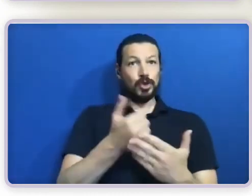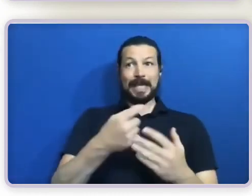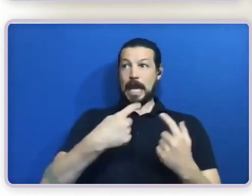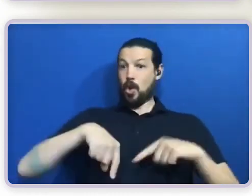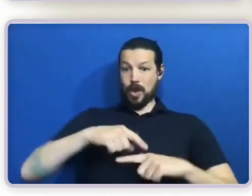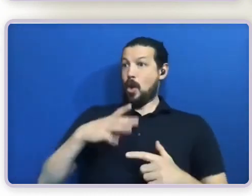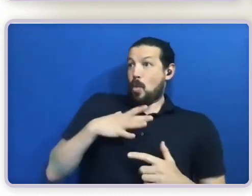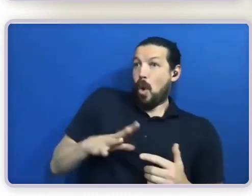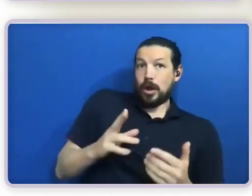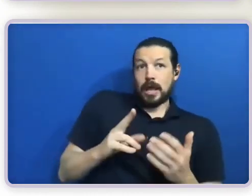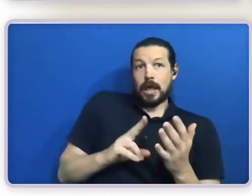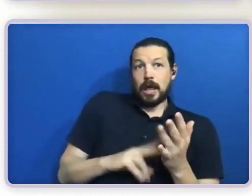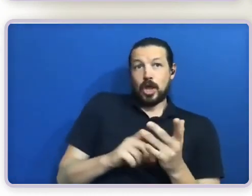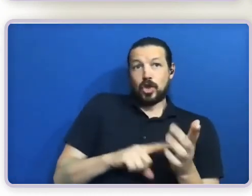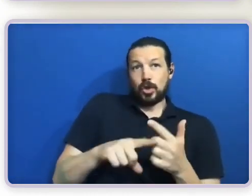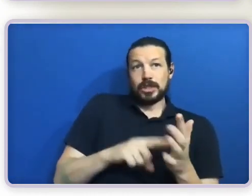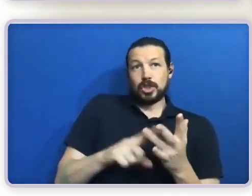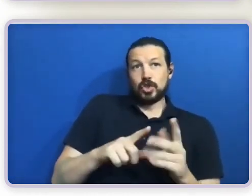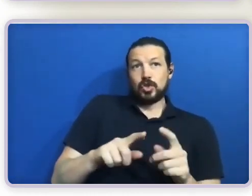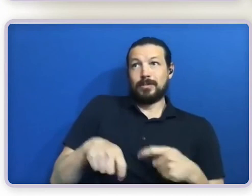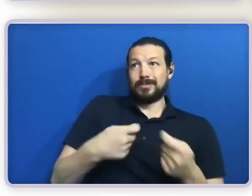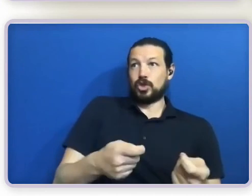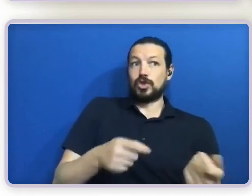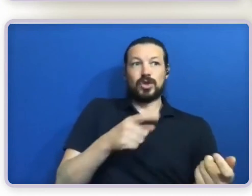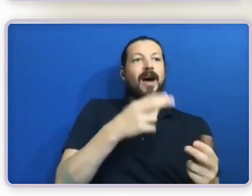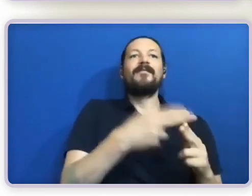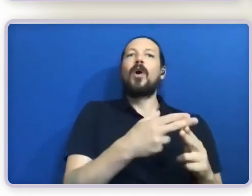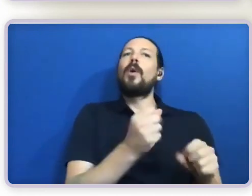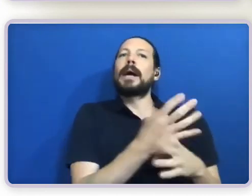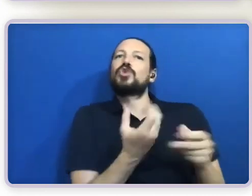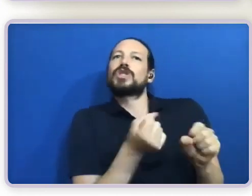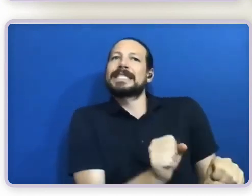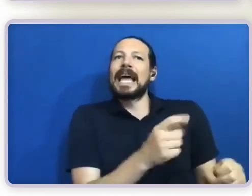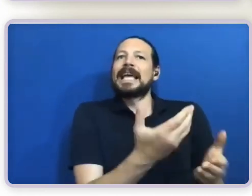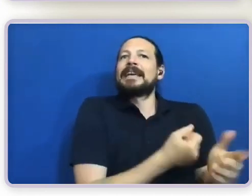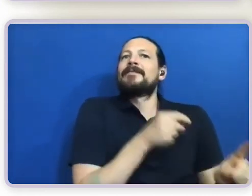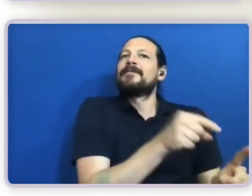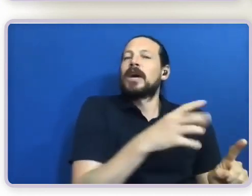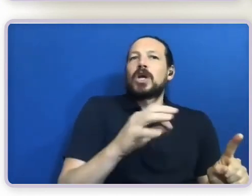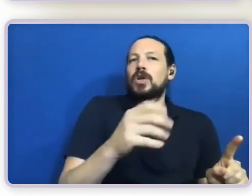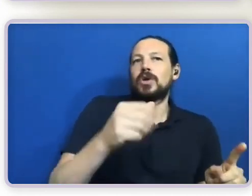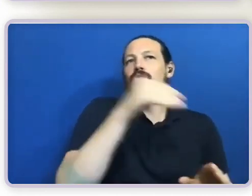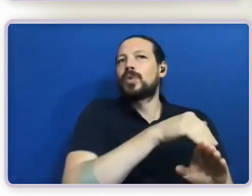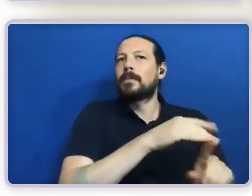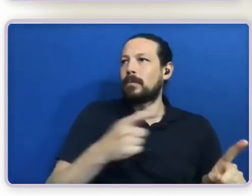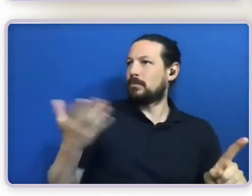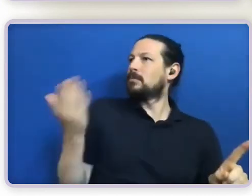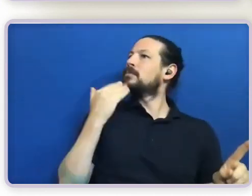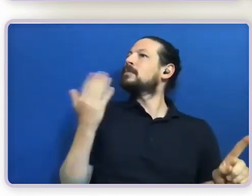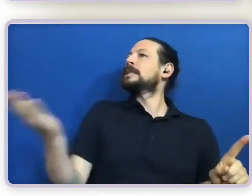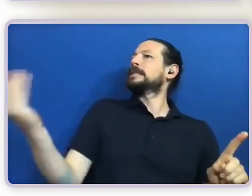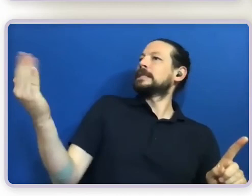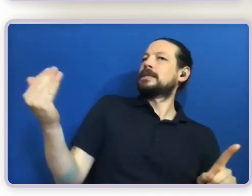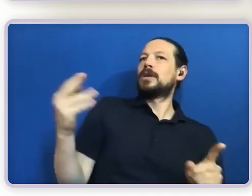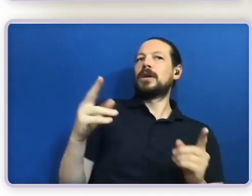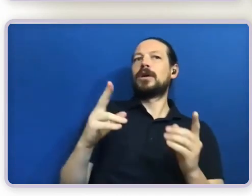want those extra protections that I mentioned before. So if Harry,